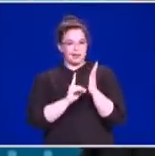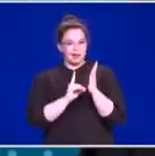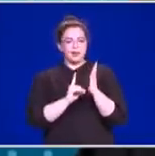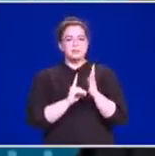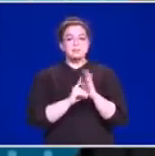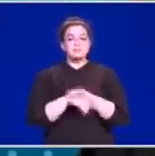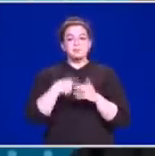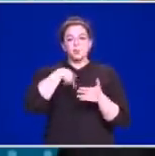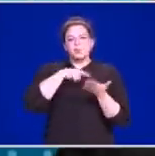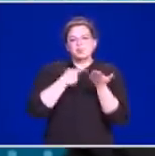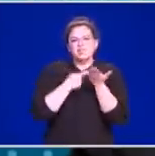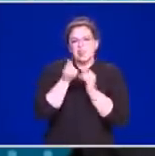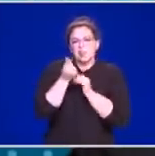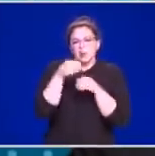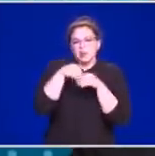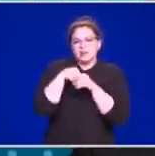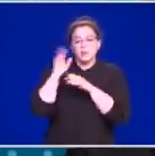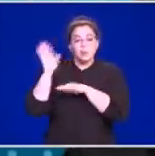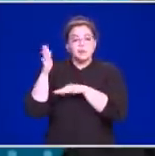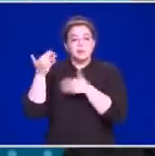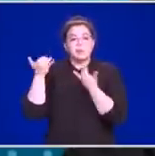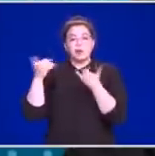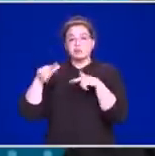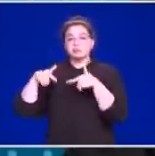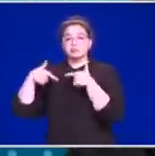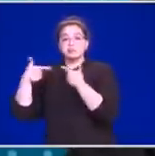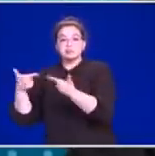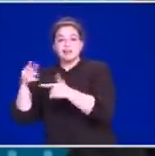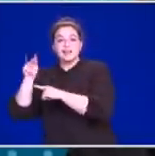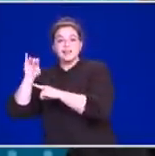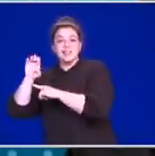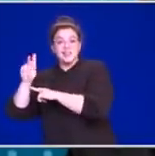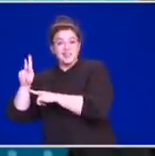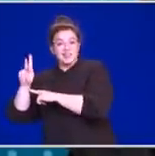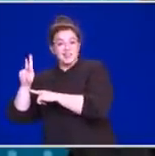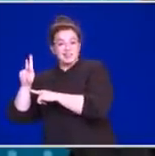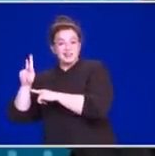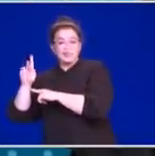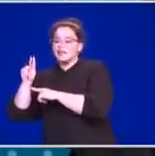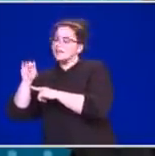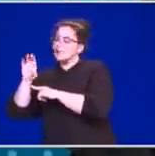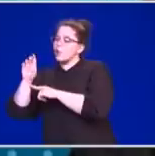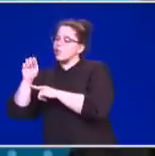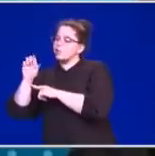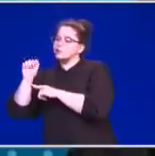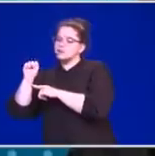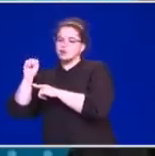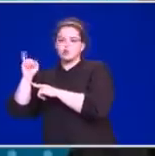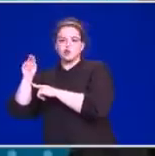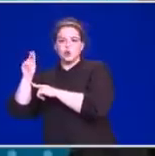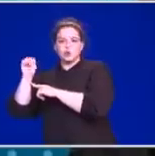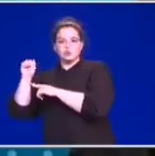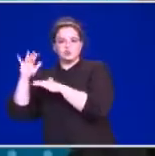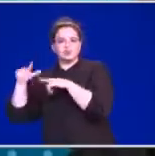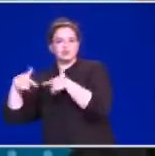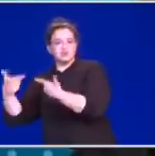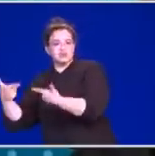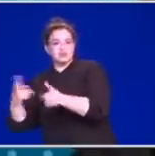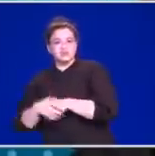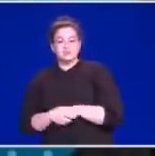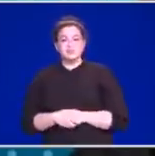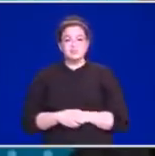our presentation. And I'll toss that over to Nicholas Jones, who can address that line of question.